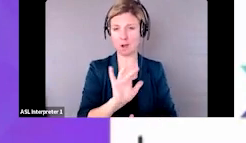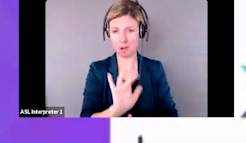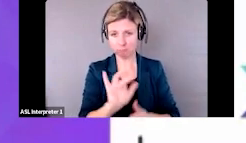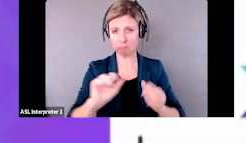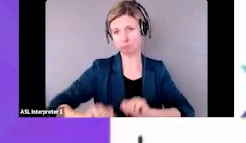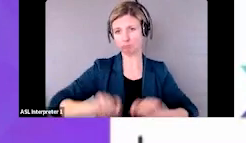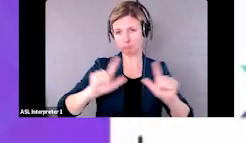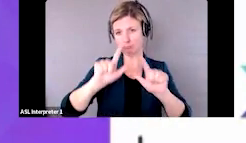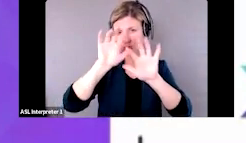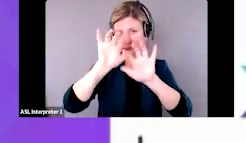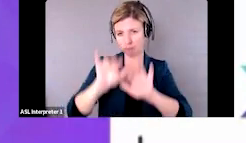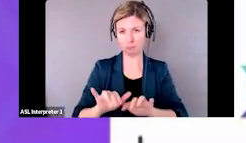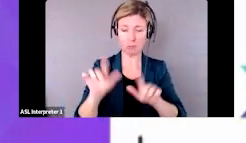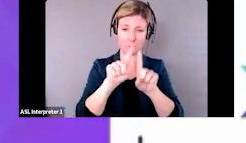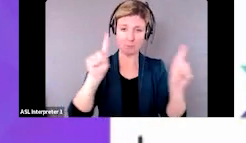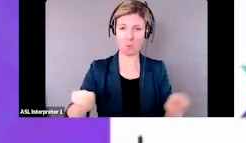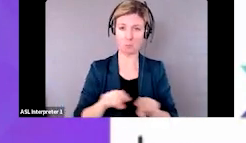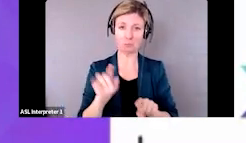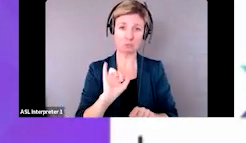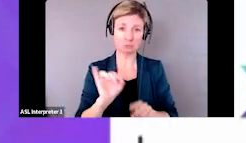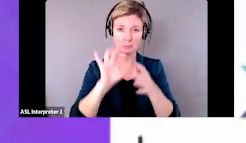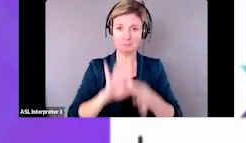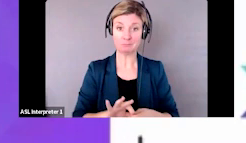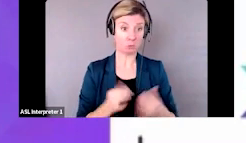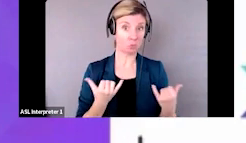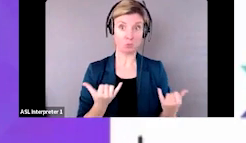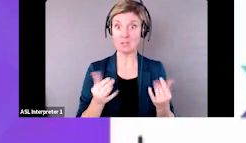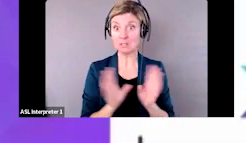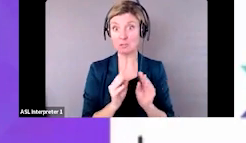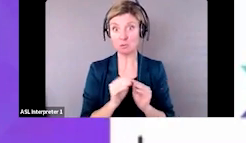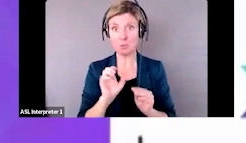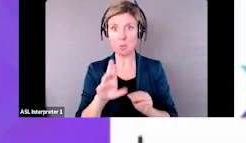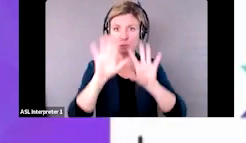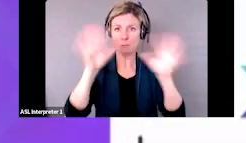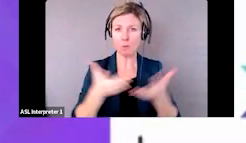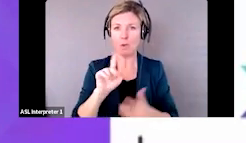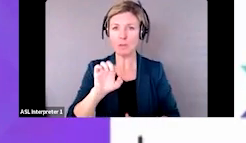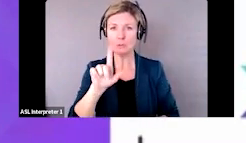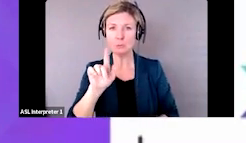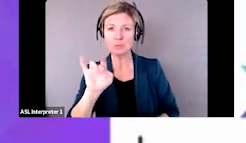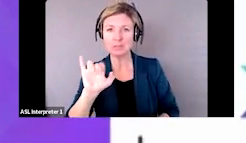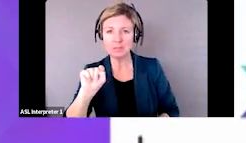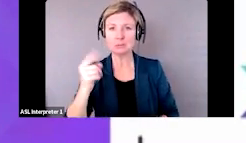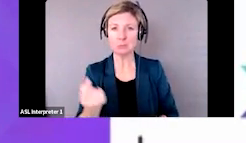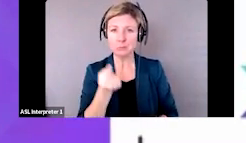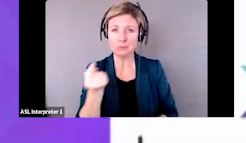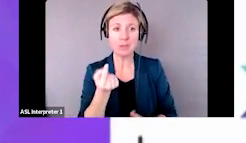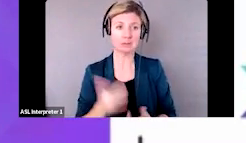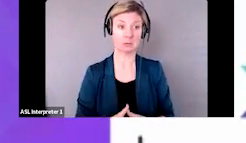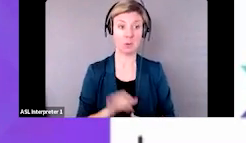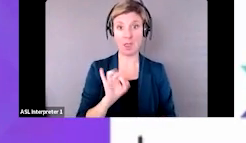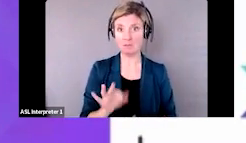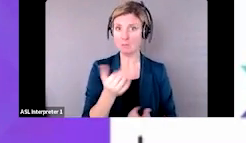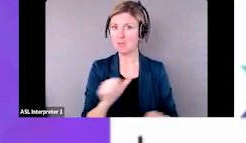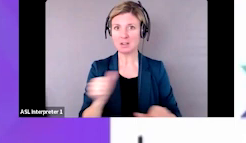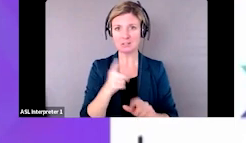series in general. If there's a topic you'd like us to present on, please let us know. Feel free to also follow us